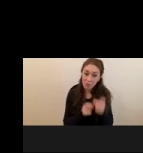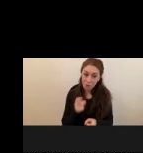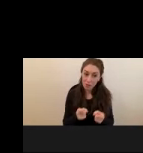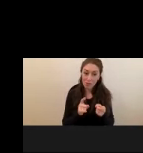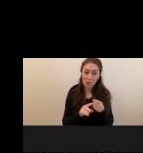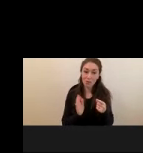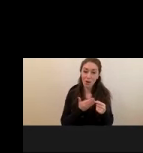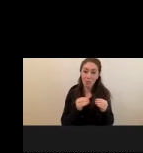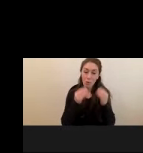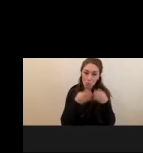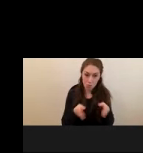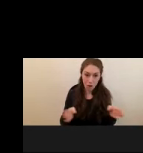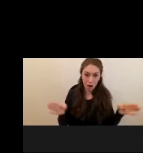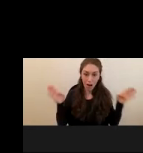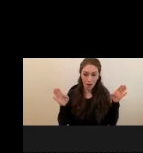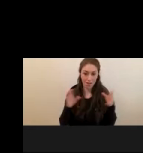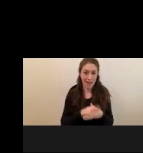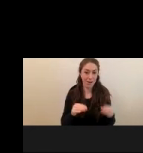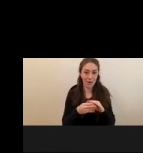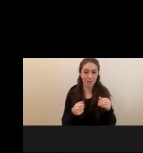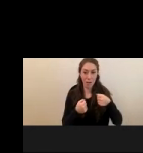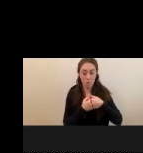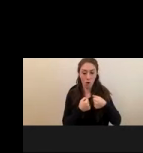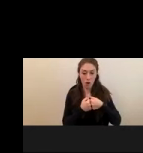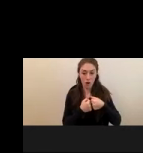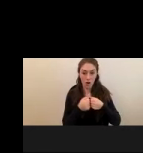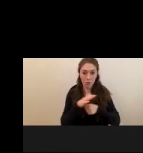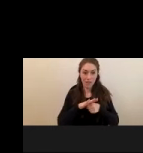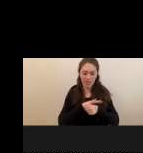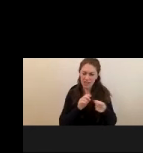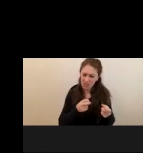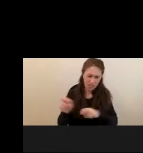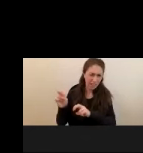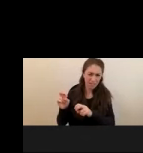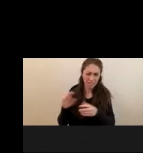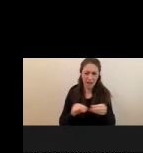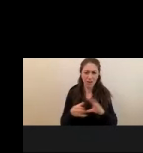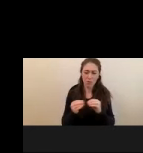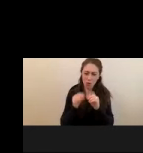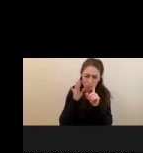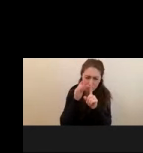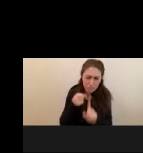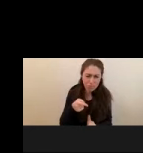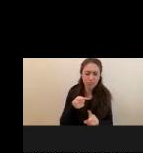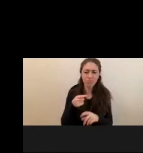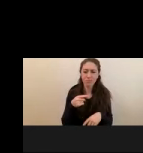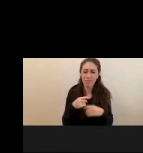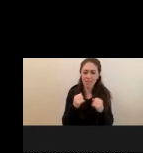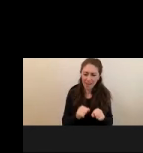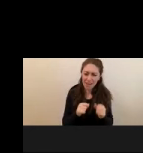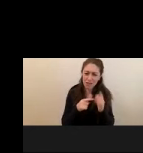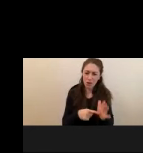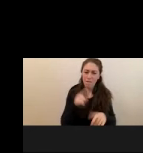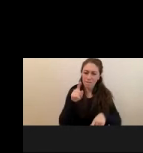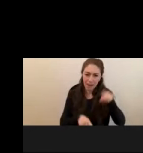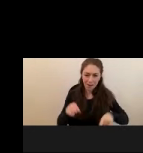broader narrative and to shift the narrative of the border region to something that's, you know, more nuanced and can show varied